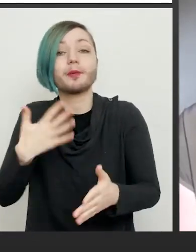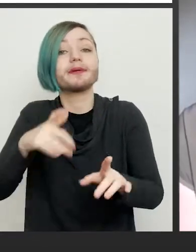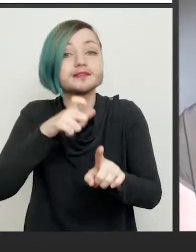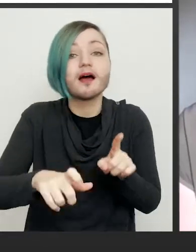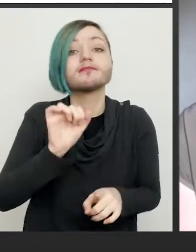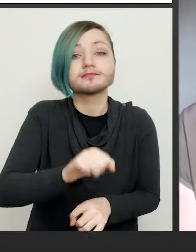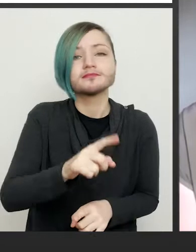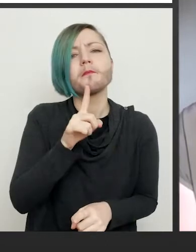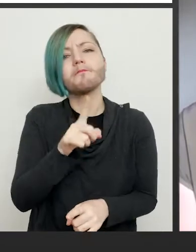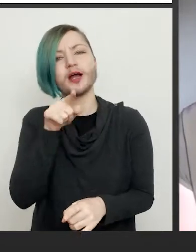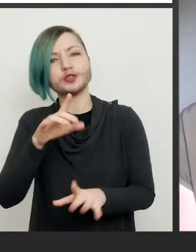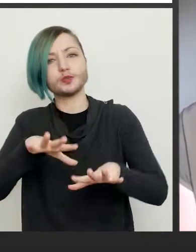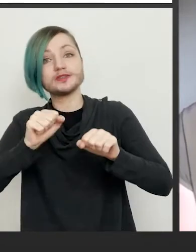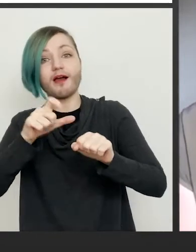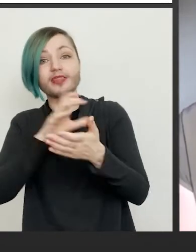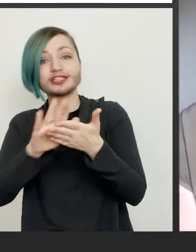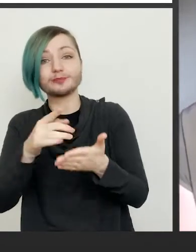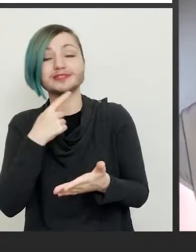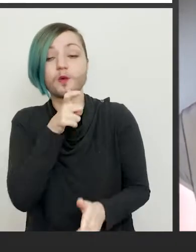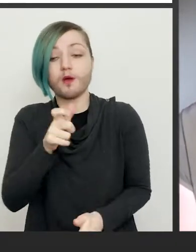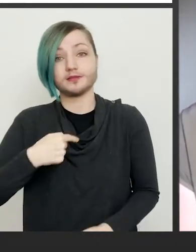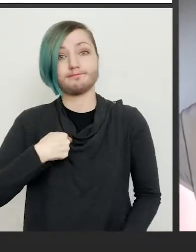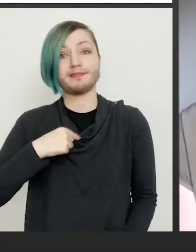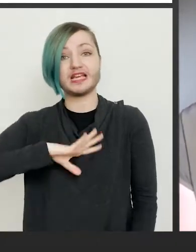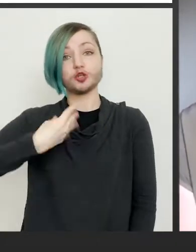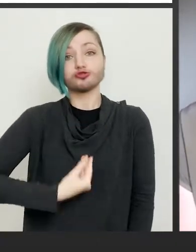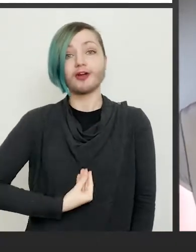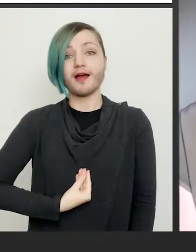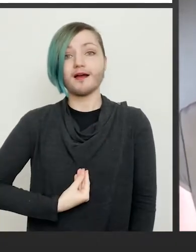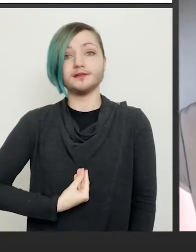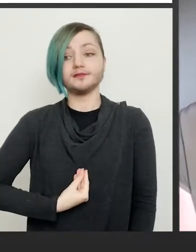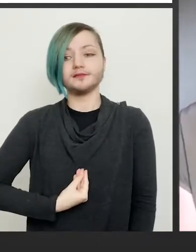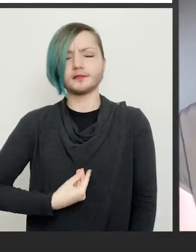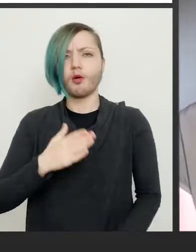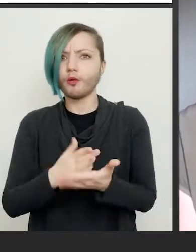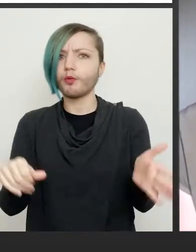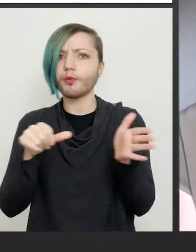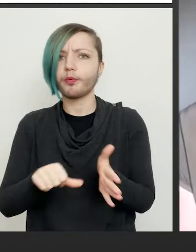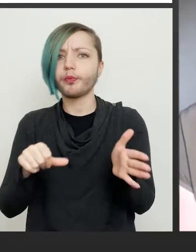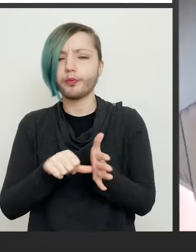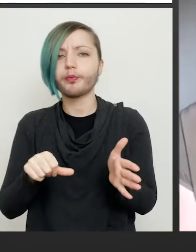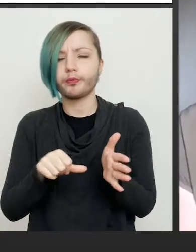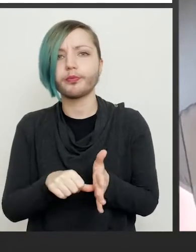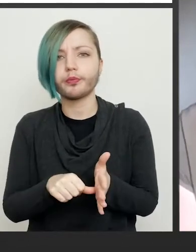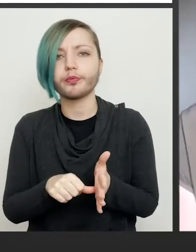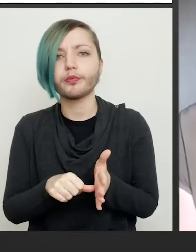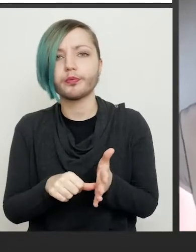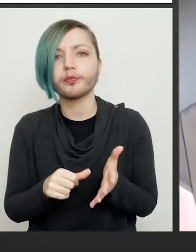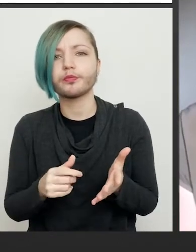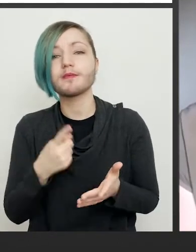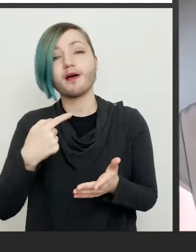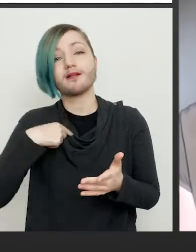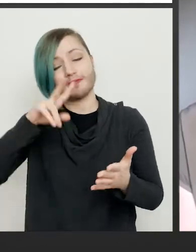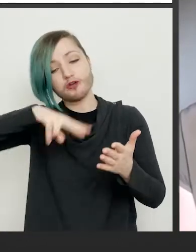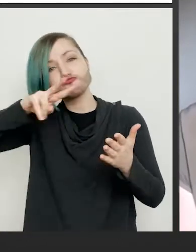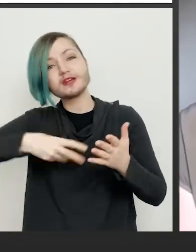by saying that saying those words, I'm trans, can be some of the hardest words to say. But when I look through